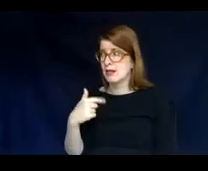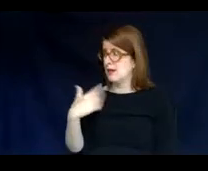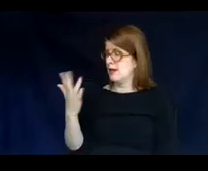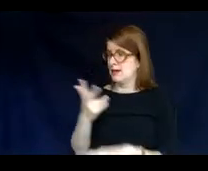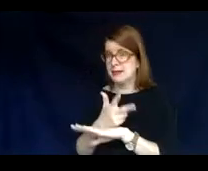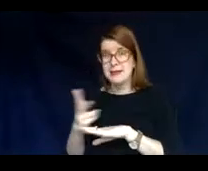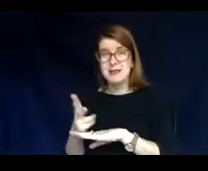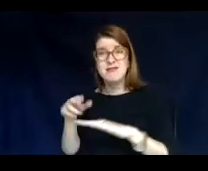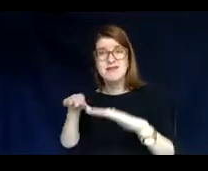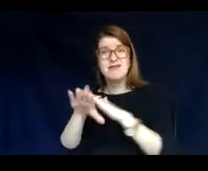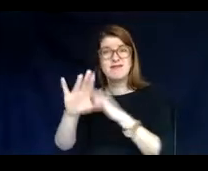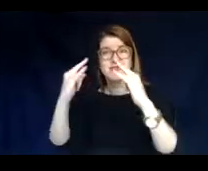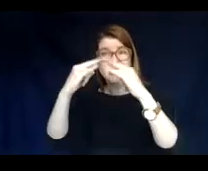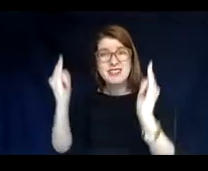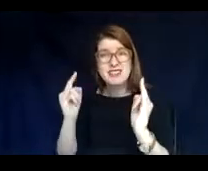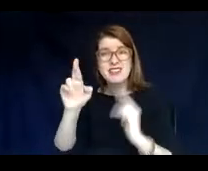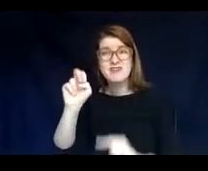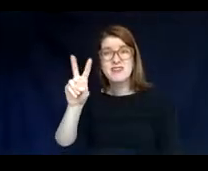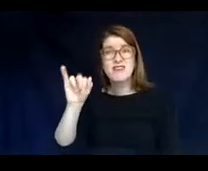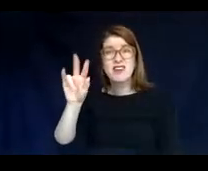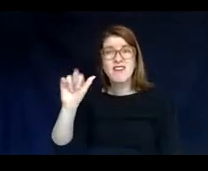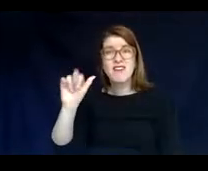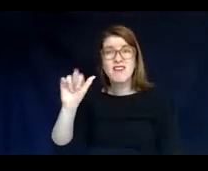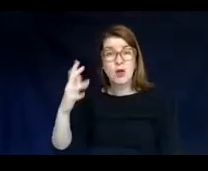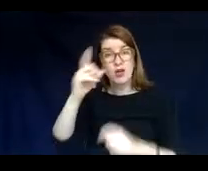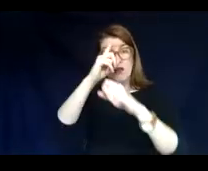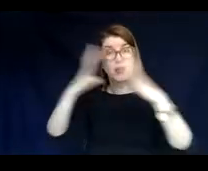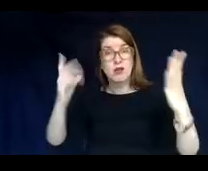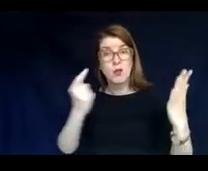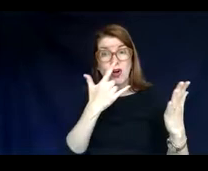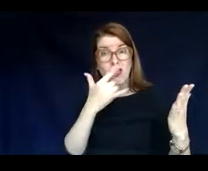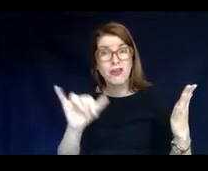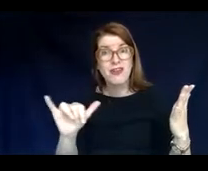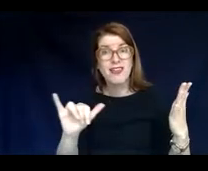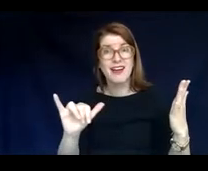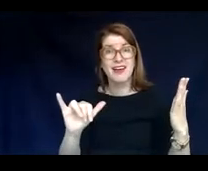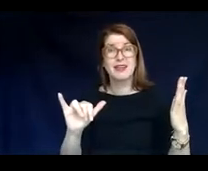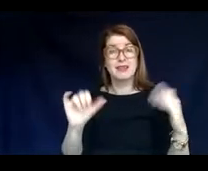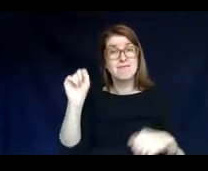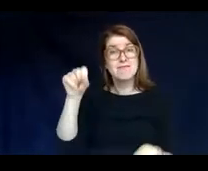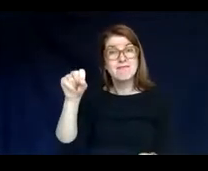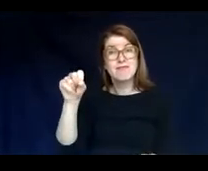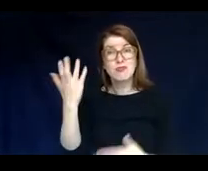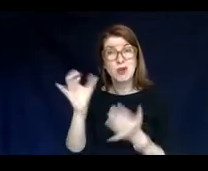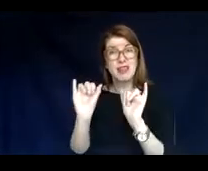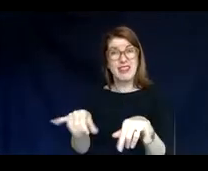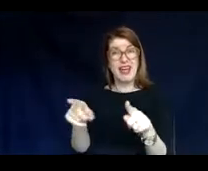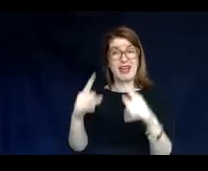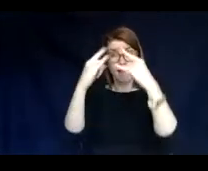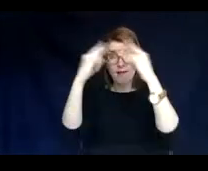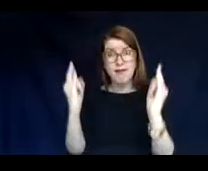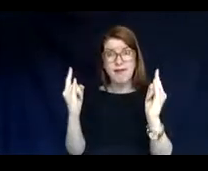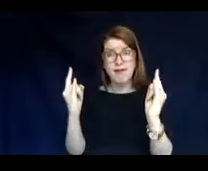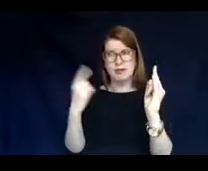tent revival. And I want you to imagine for a moment what a tent revival would be like. Yep, it probably was there. Here I